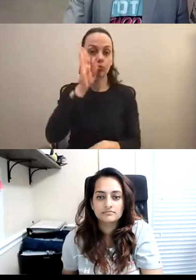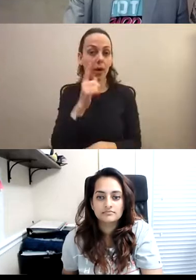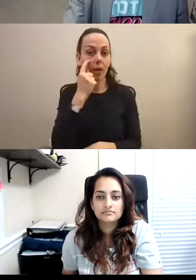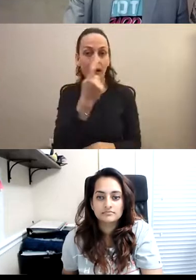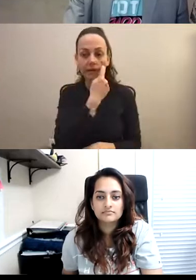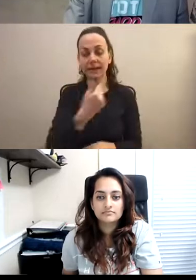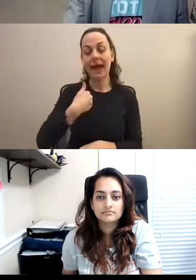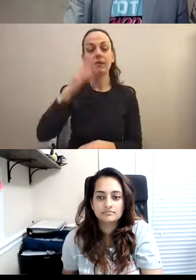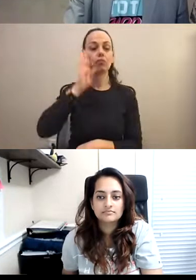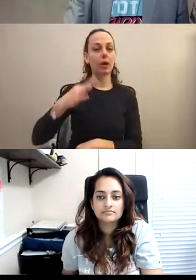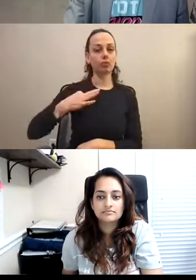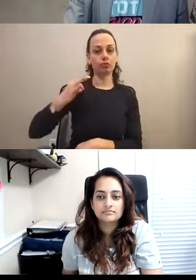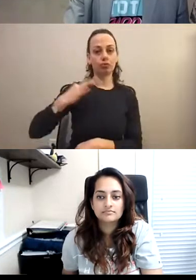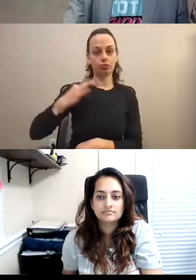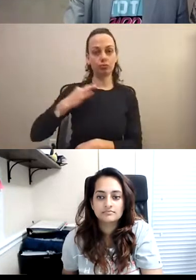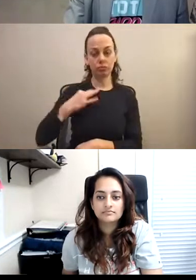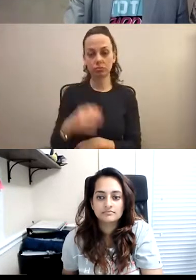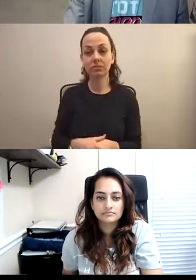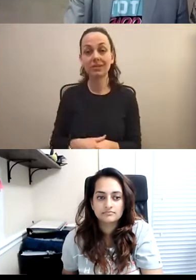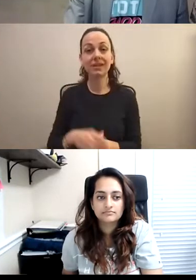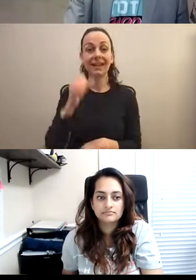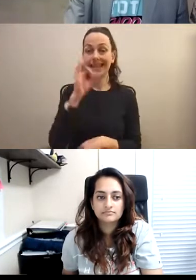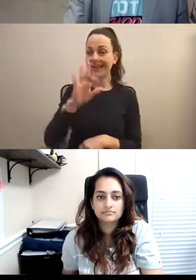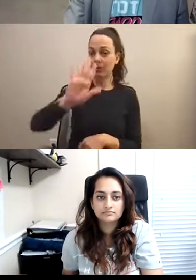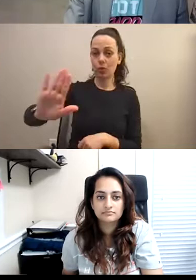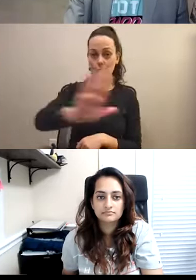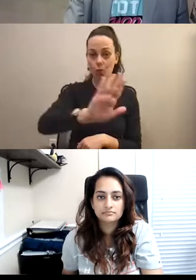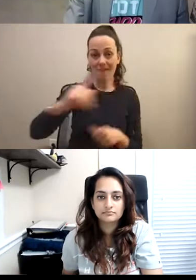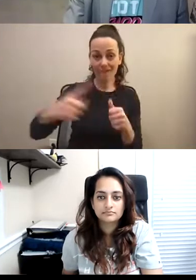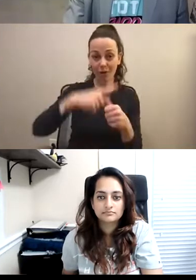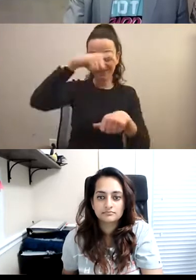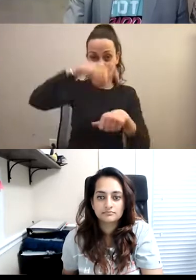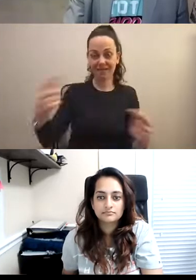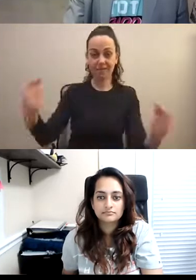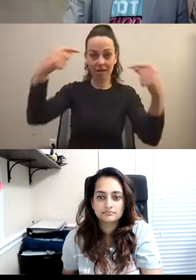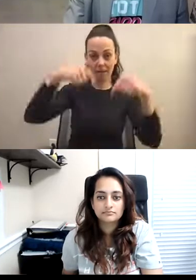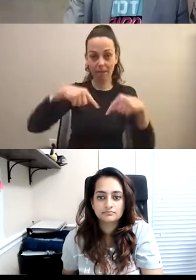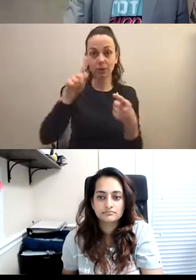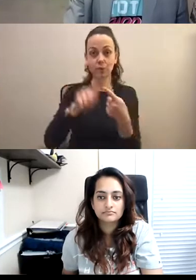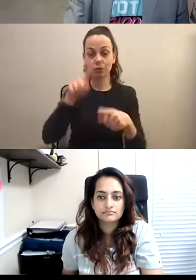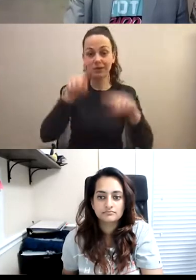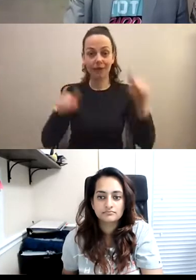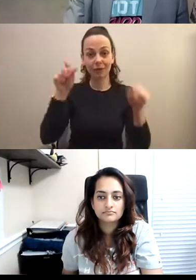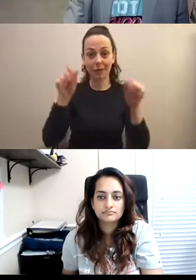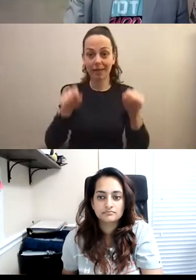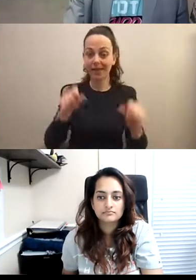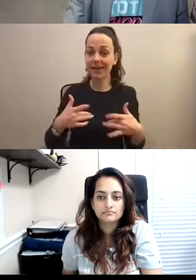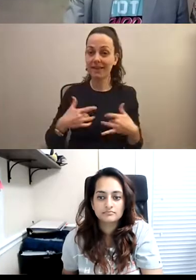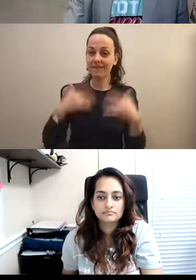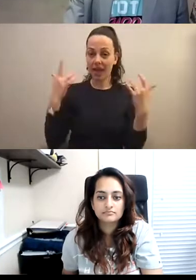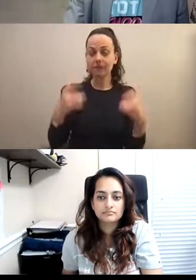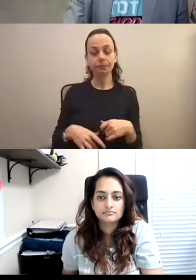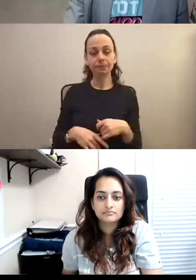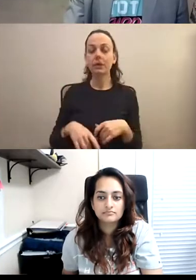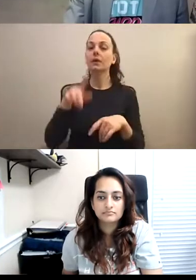brown top. If this is your first time attending a Diversability event, Diversability is a